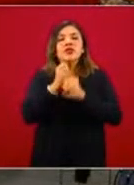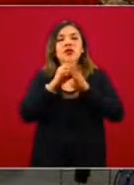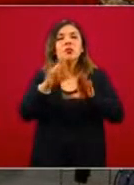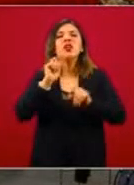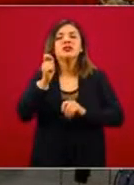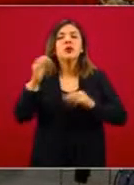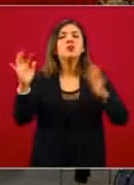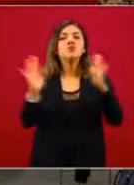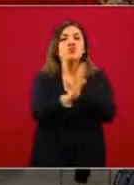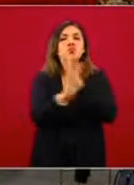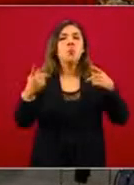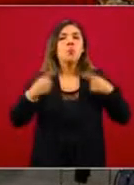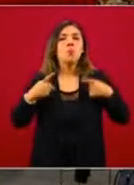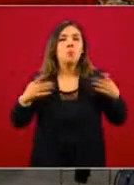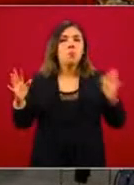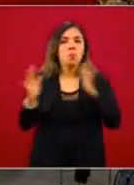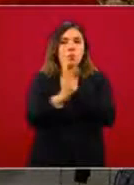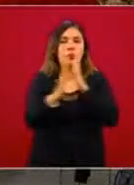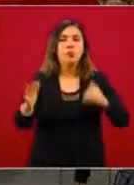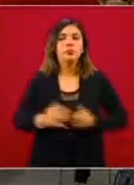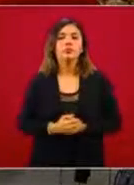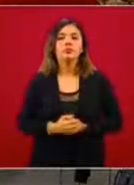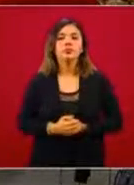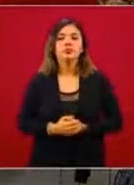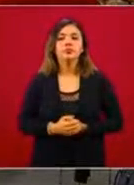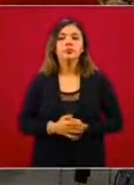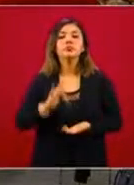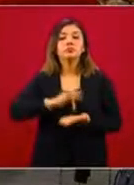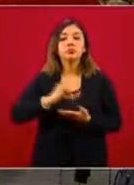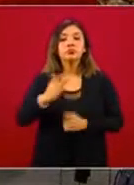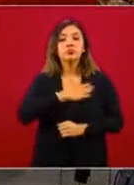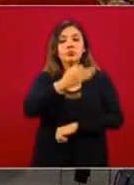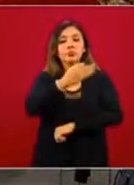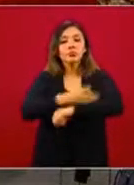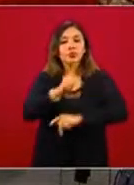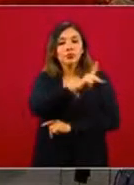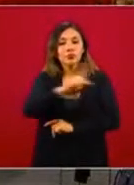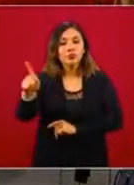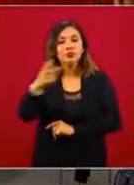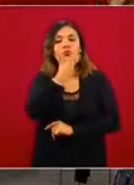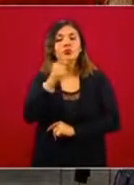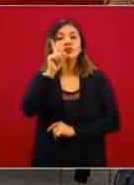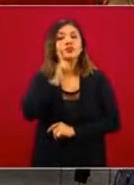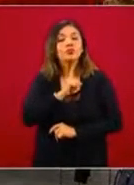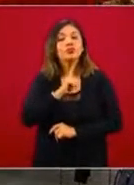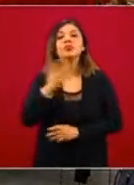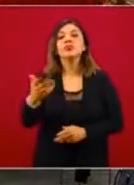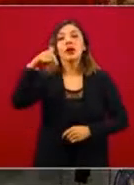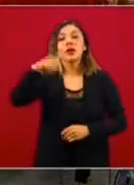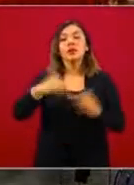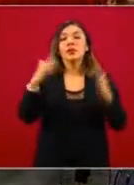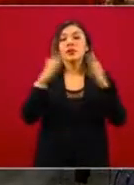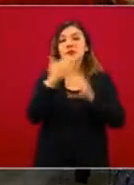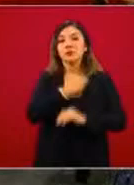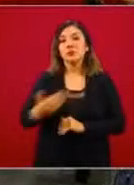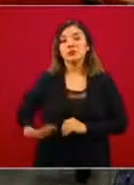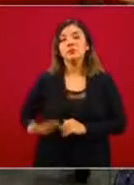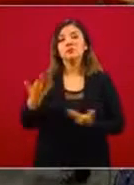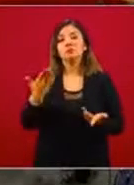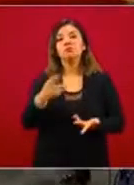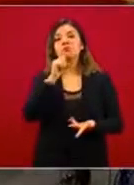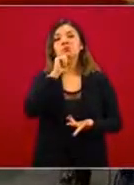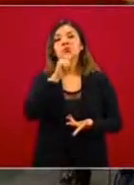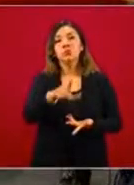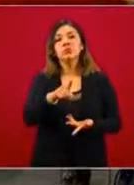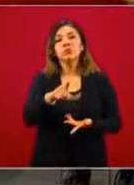report? Yes, it would be my pleasure, Deputy Secretary. Good evening to everyone. We're here at the National